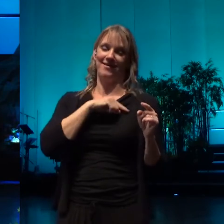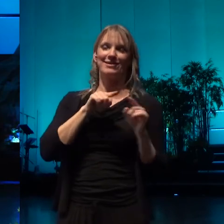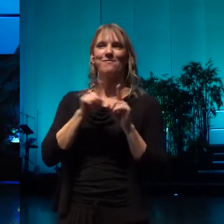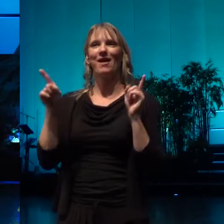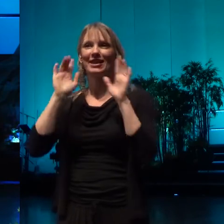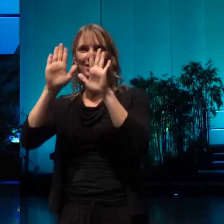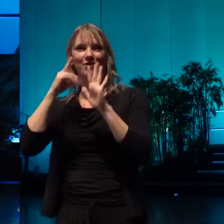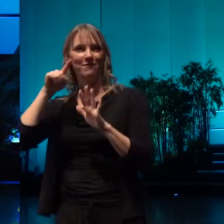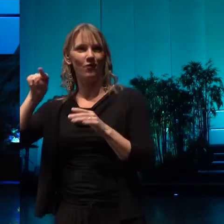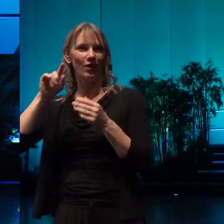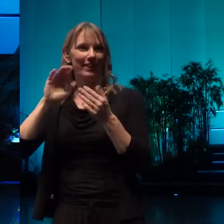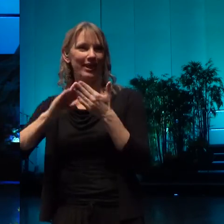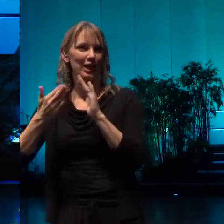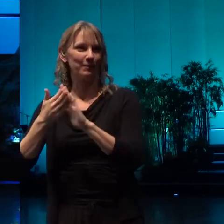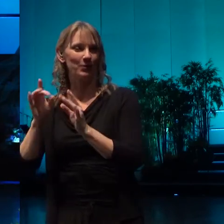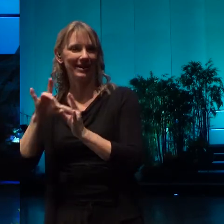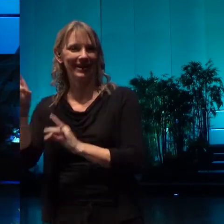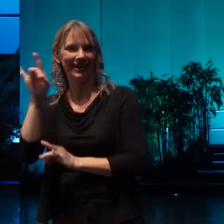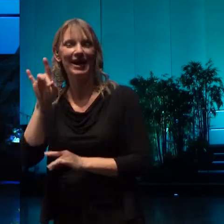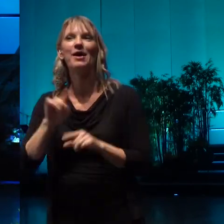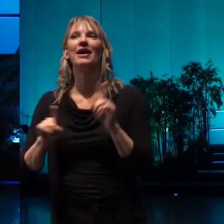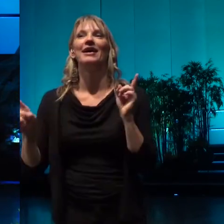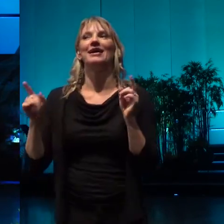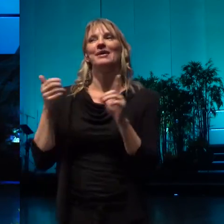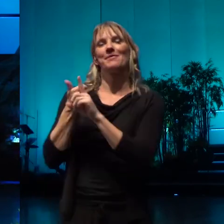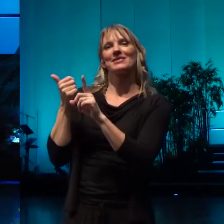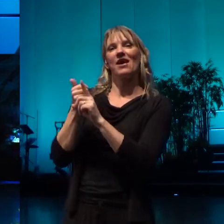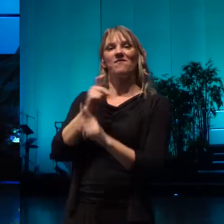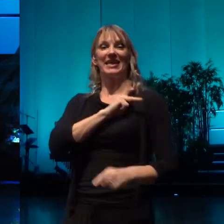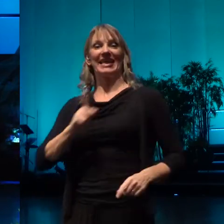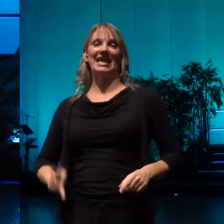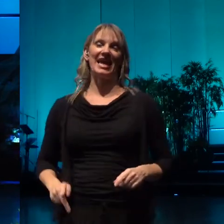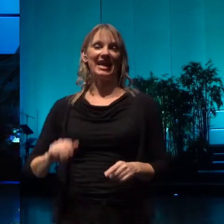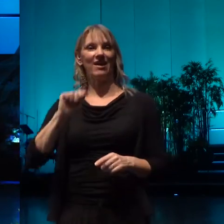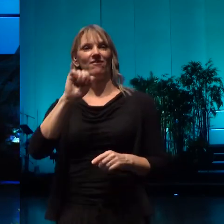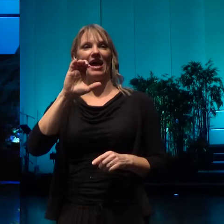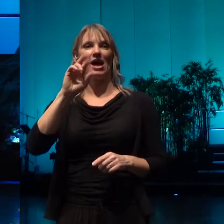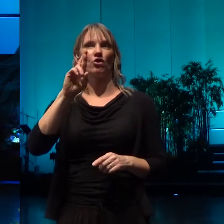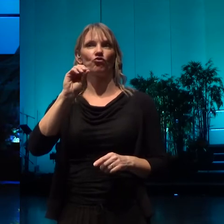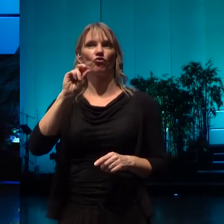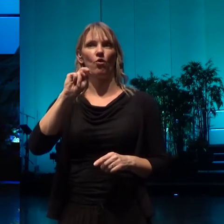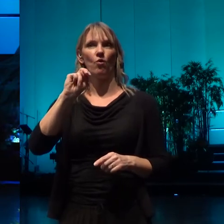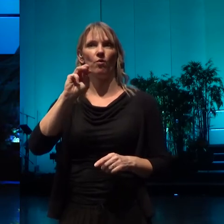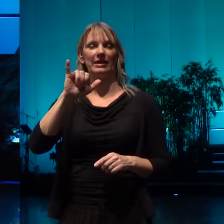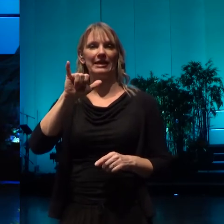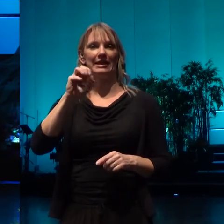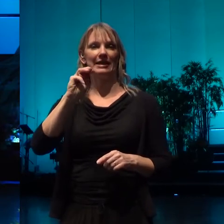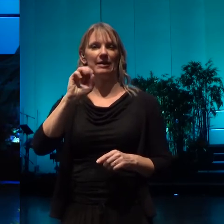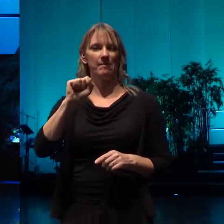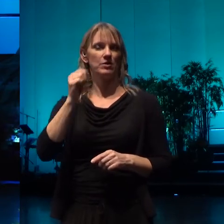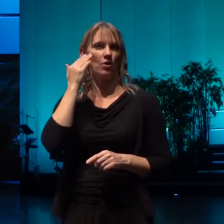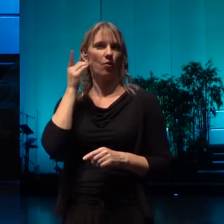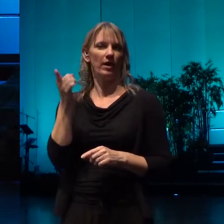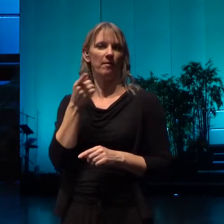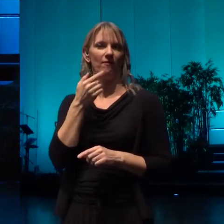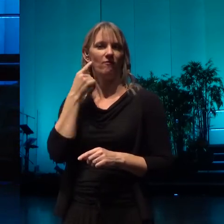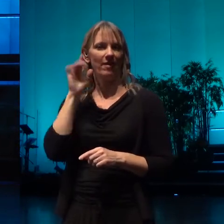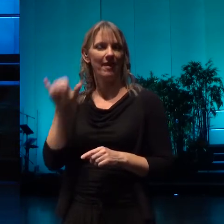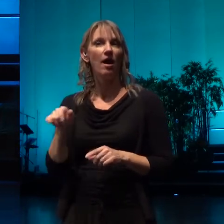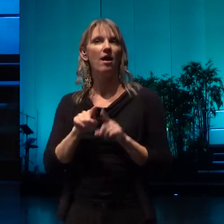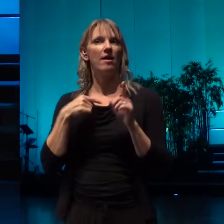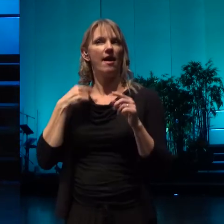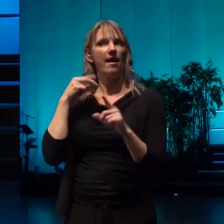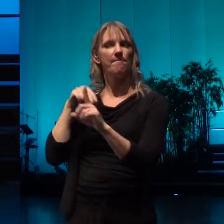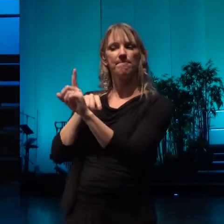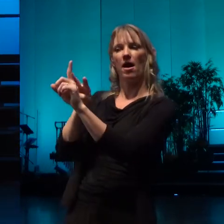And Roger's known as the king of acronyms. But what I admire most about Roger